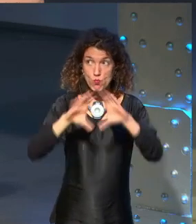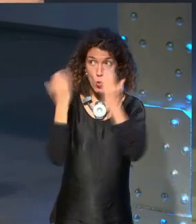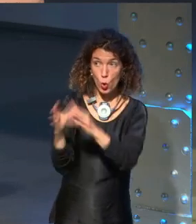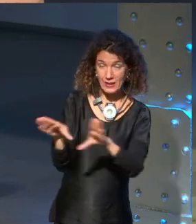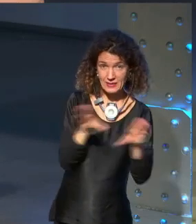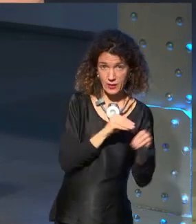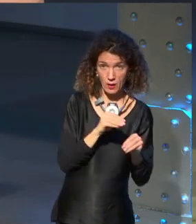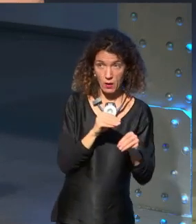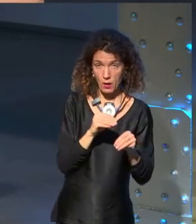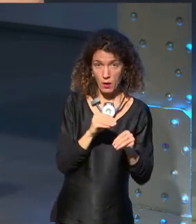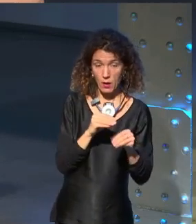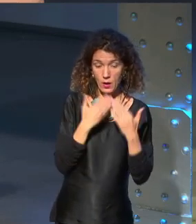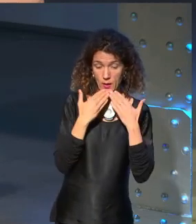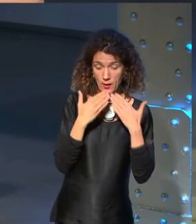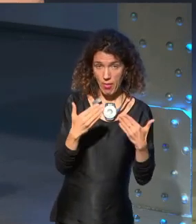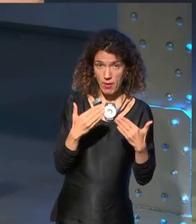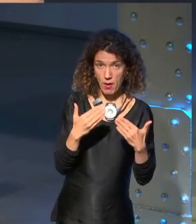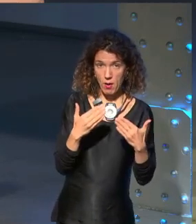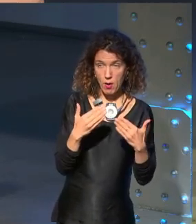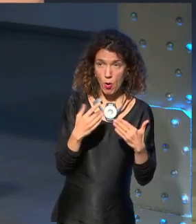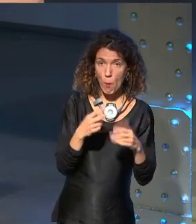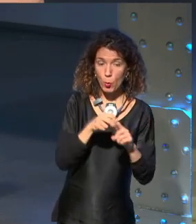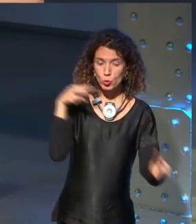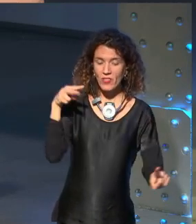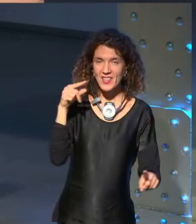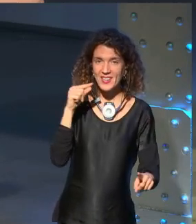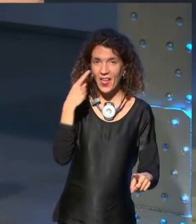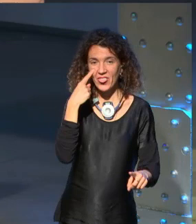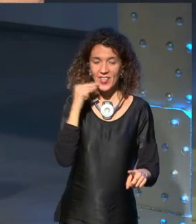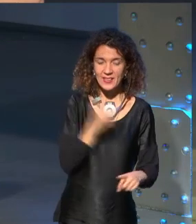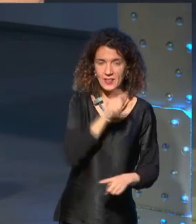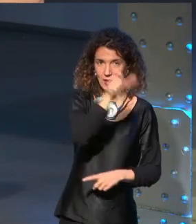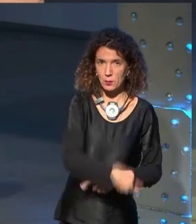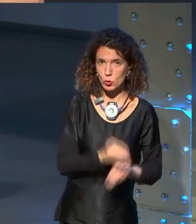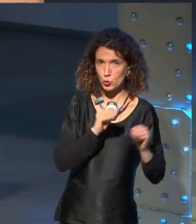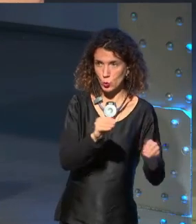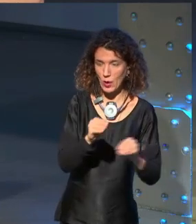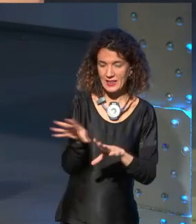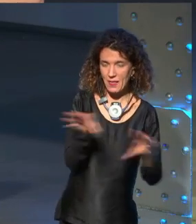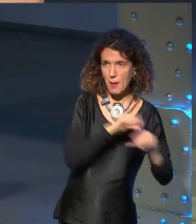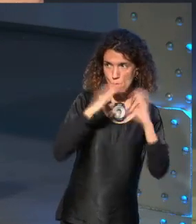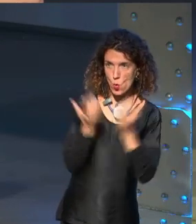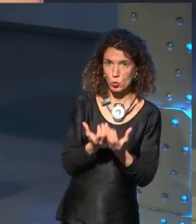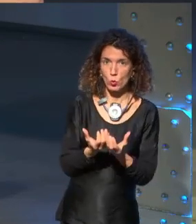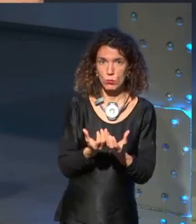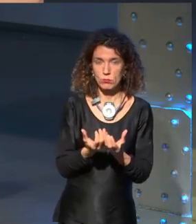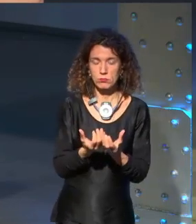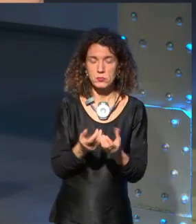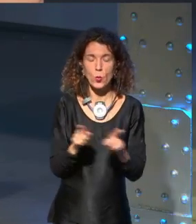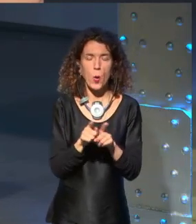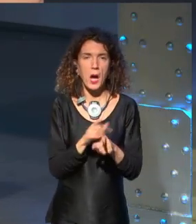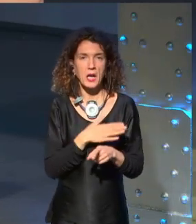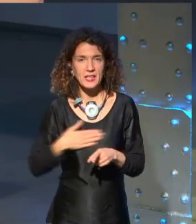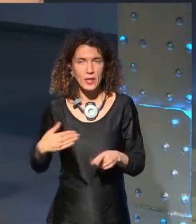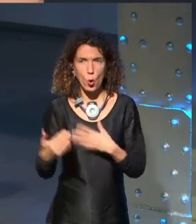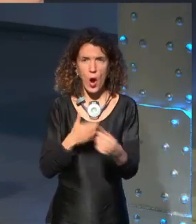eyes of the detective. I don't want to be in a room with the criminal knowing things the detective hasn't found out. And I don't